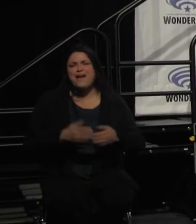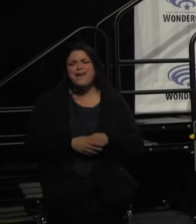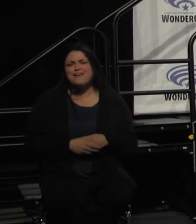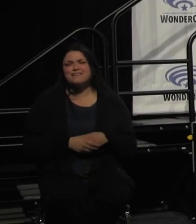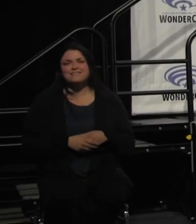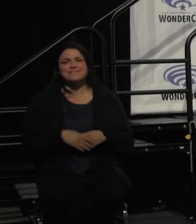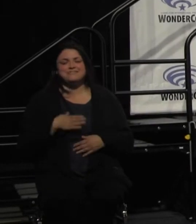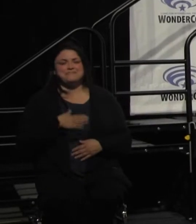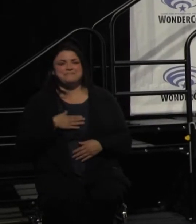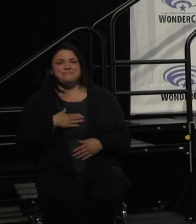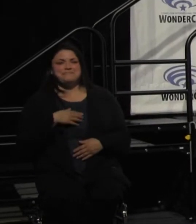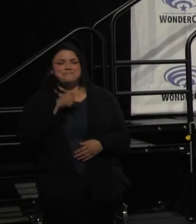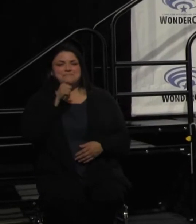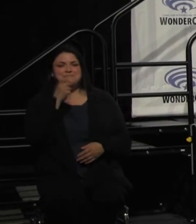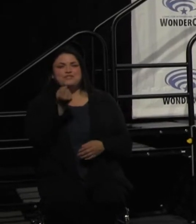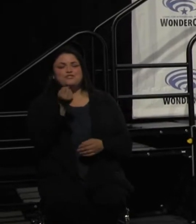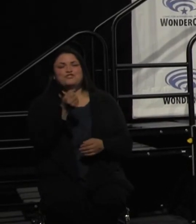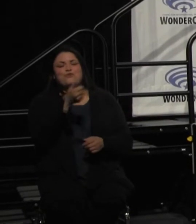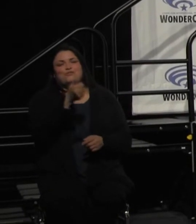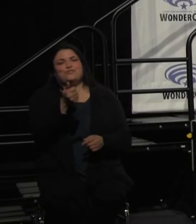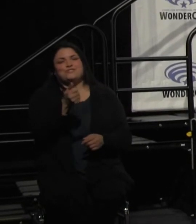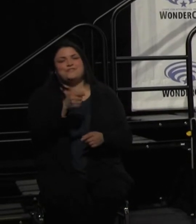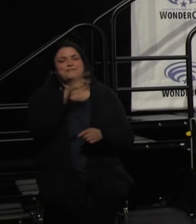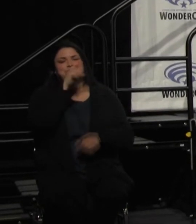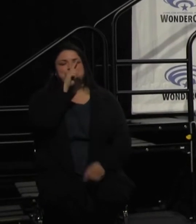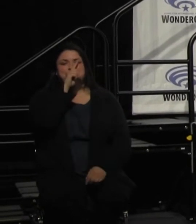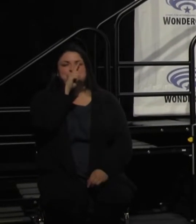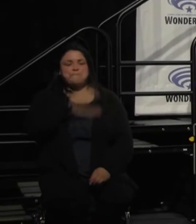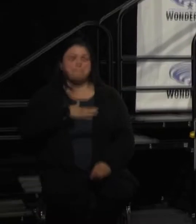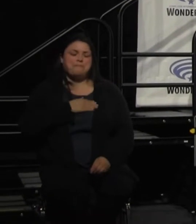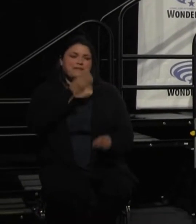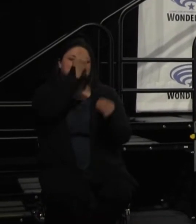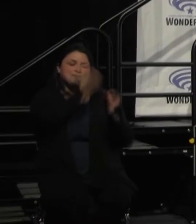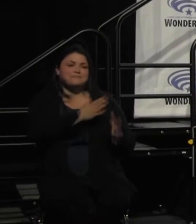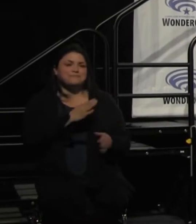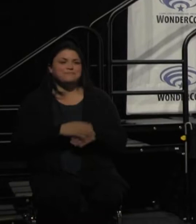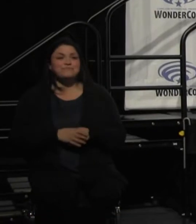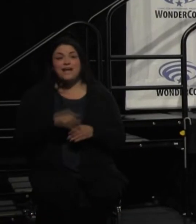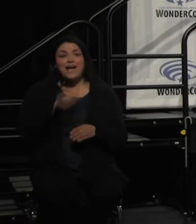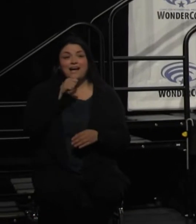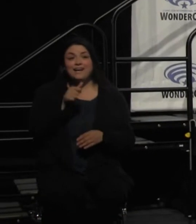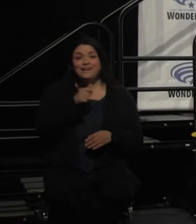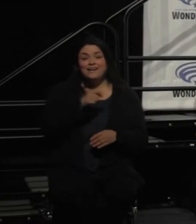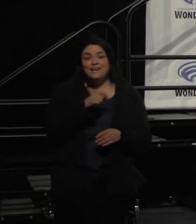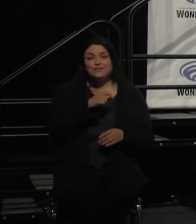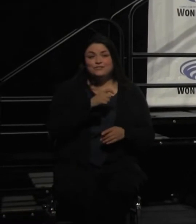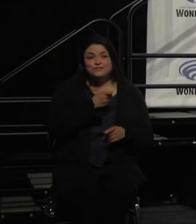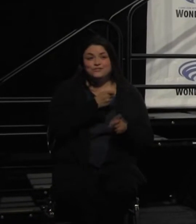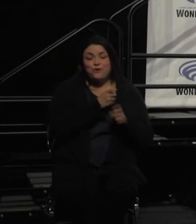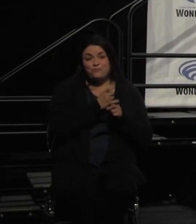It's Really, not every... don't hold yourself back, really. Hey, don't knock it if you haven't tried.